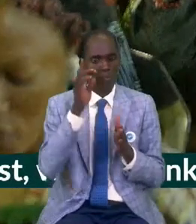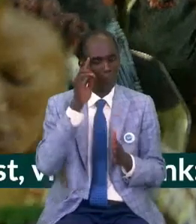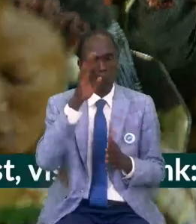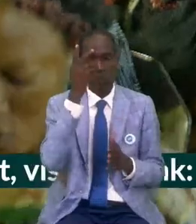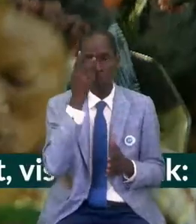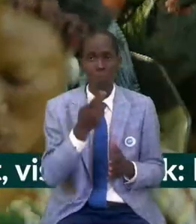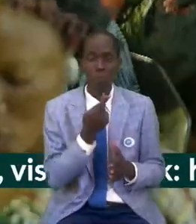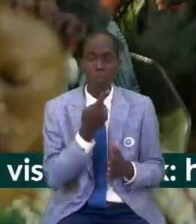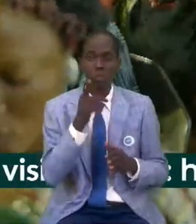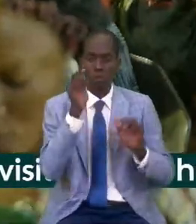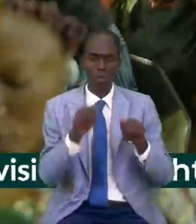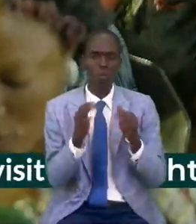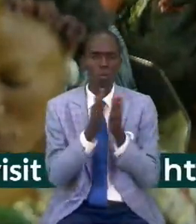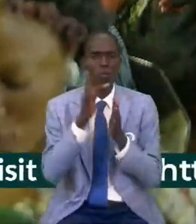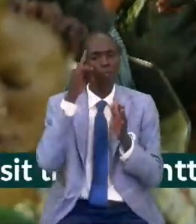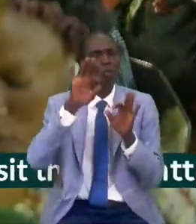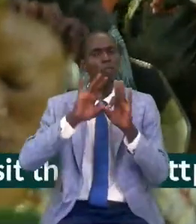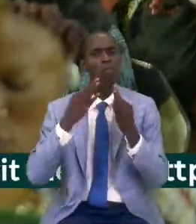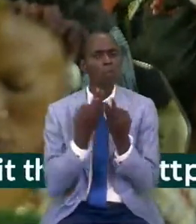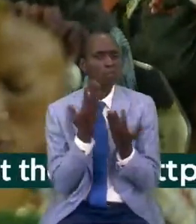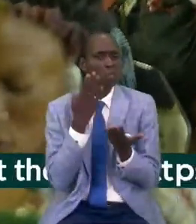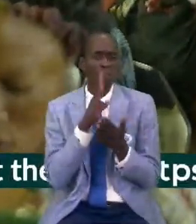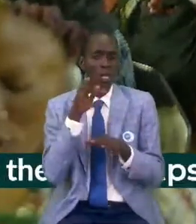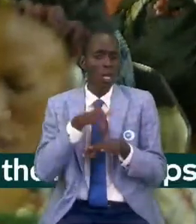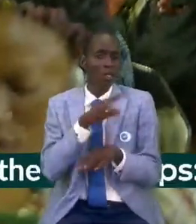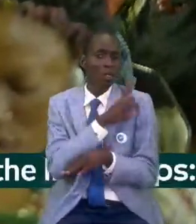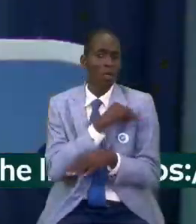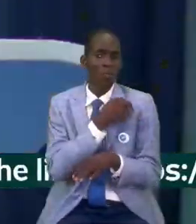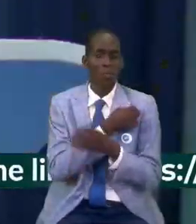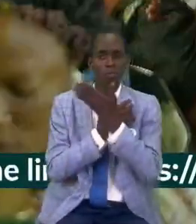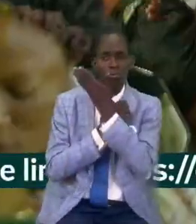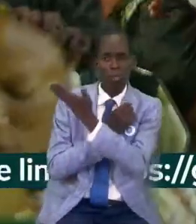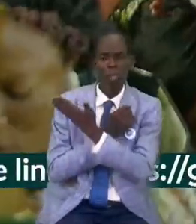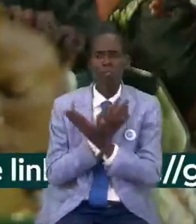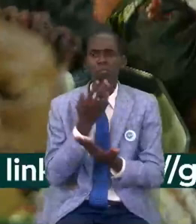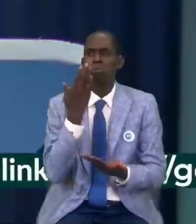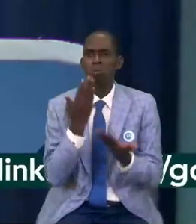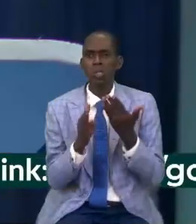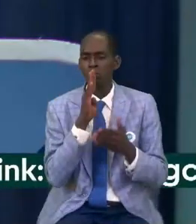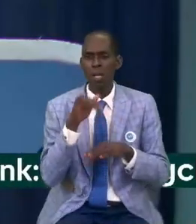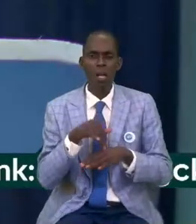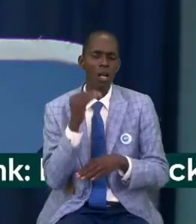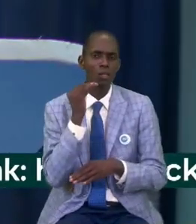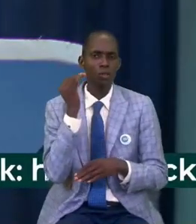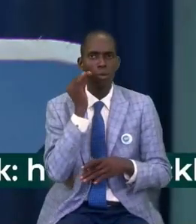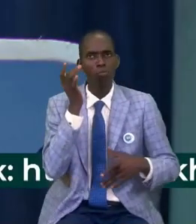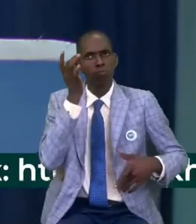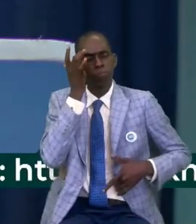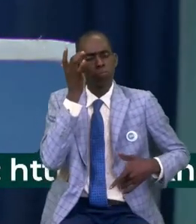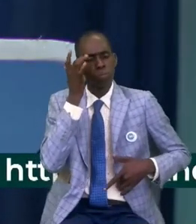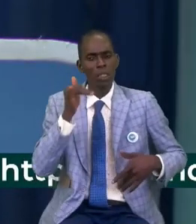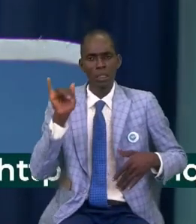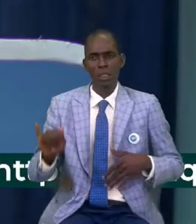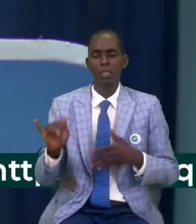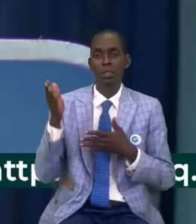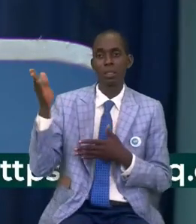or you are praying for one another. Bible says, bear you one another's burden. If you feel there's no